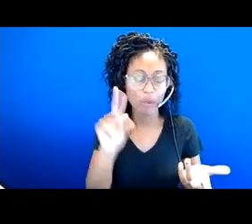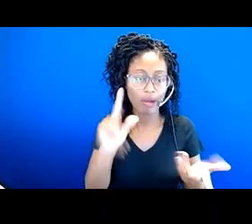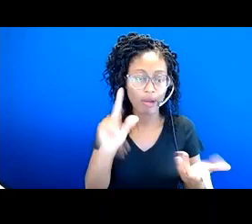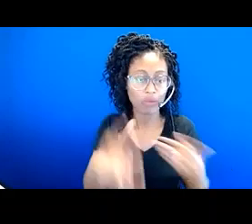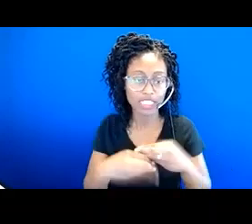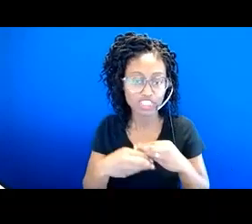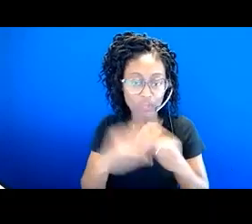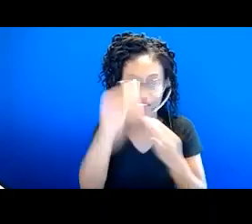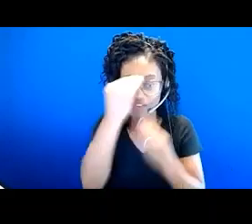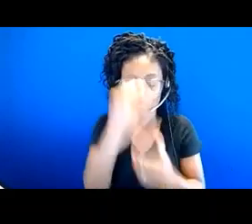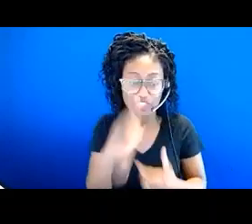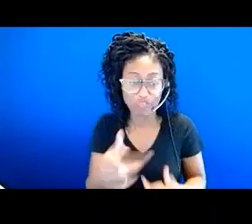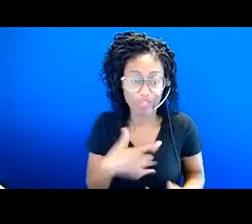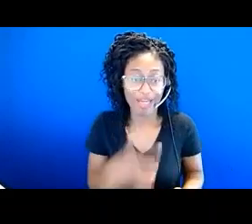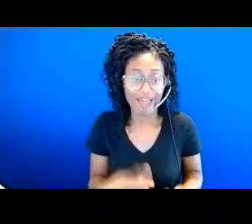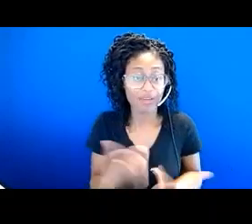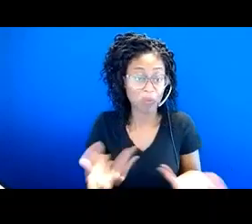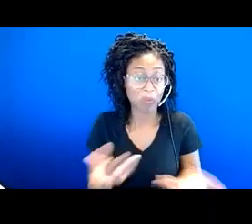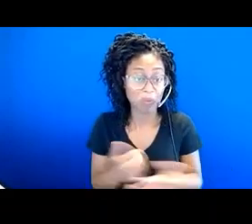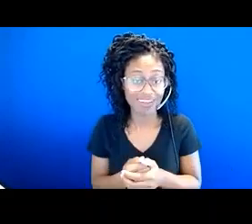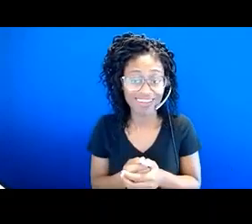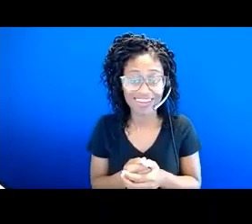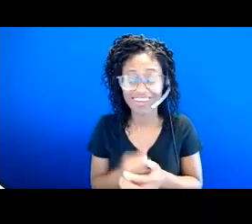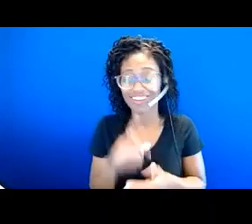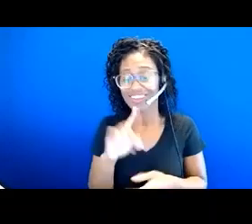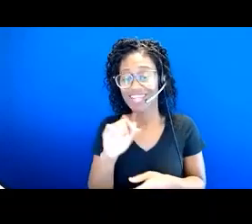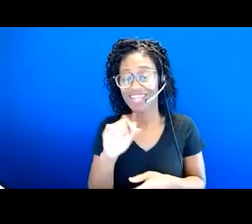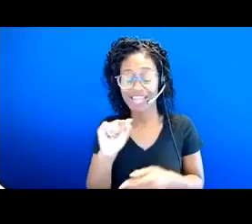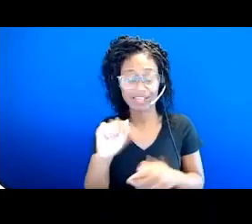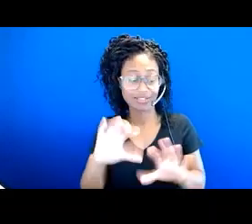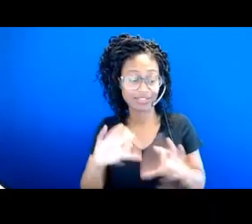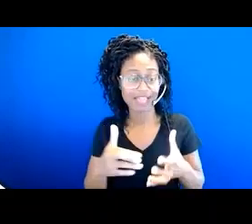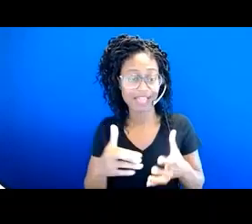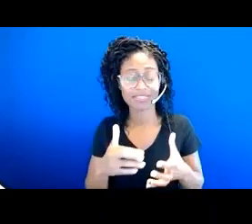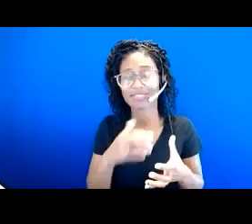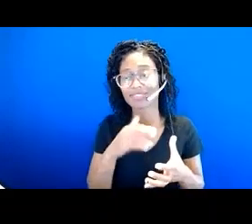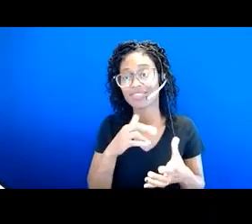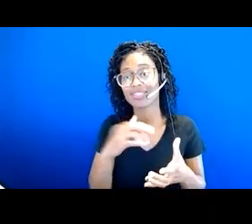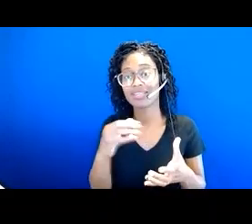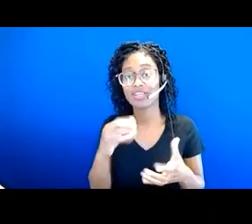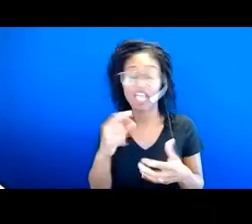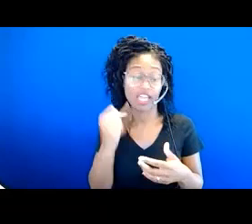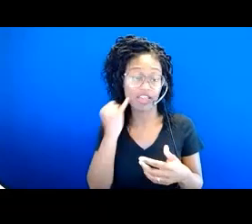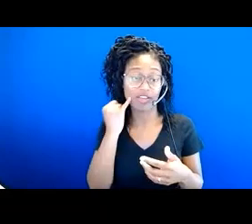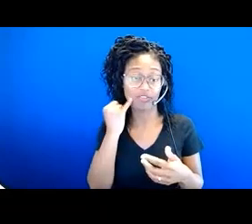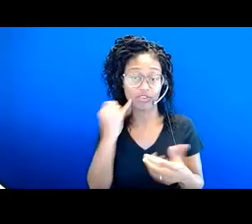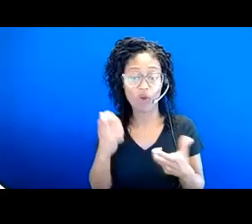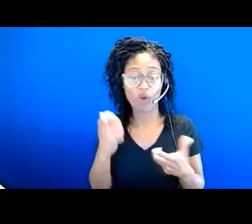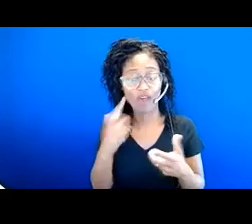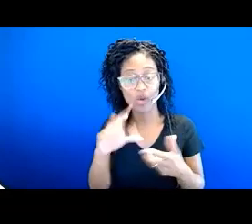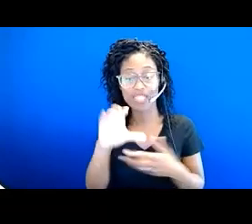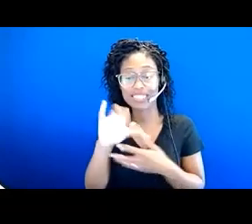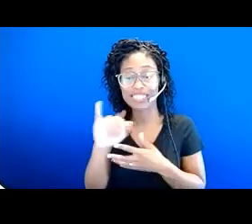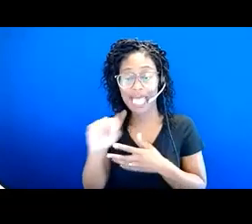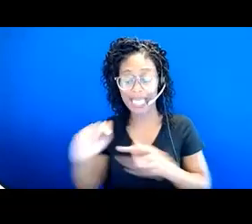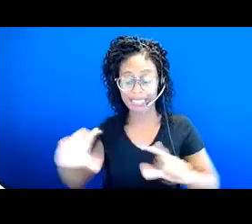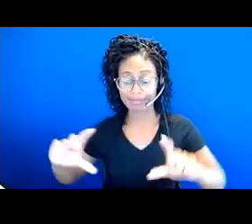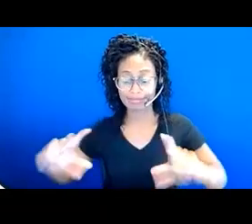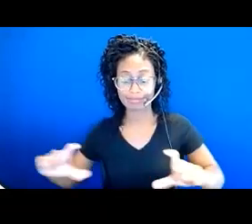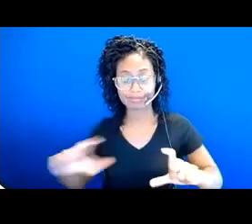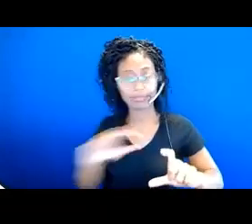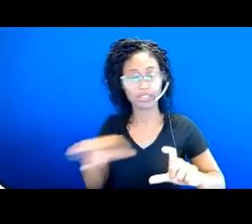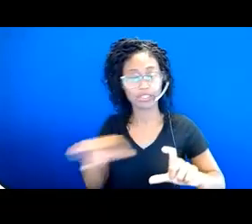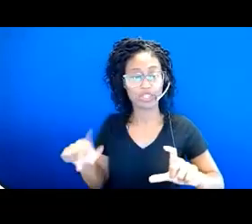you like. Could be live data sets, could be that you link to citations, to sources.